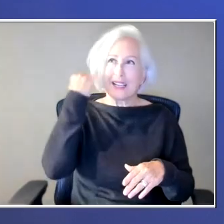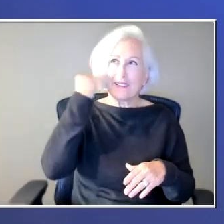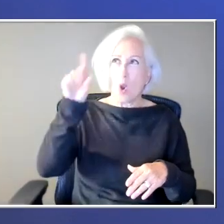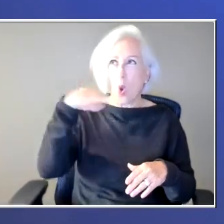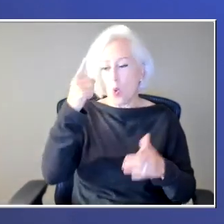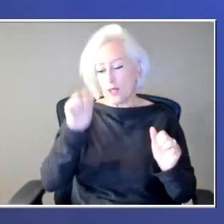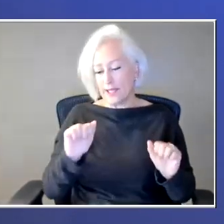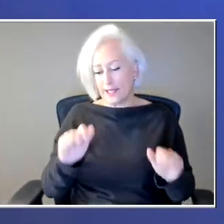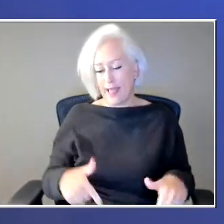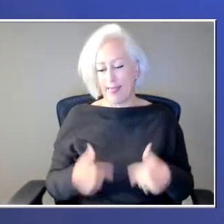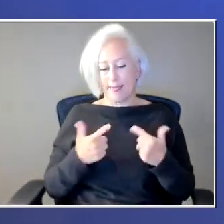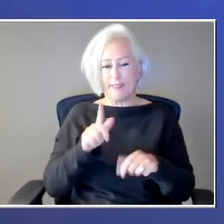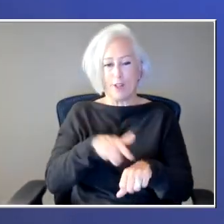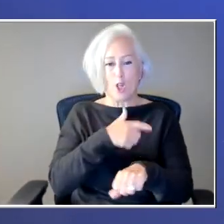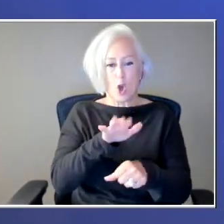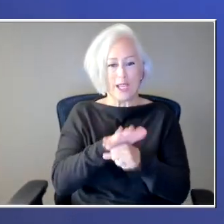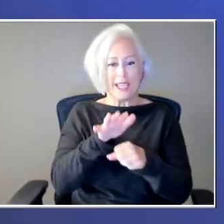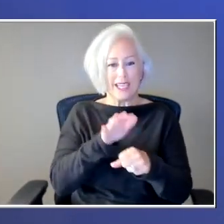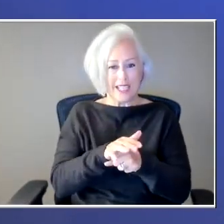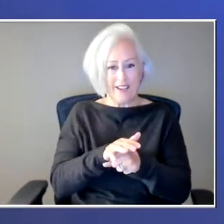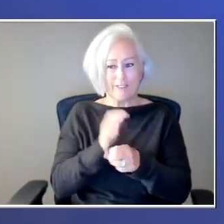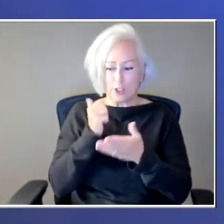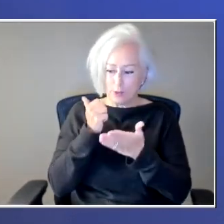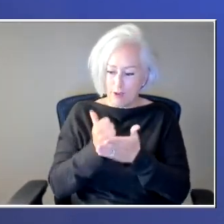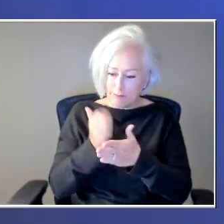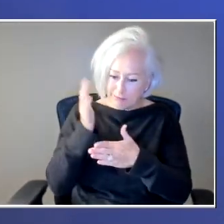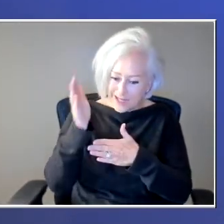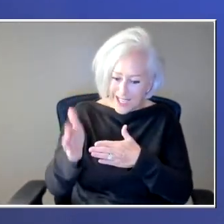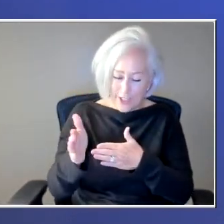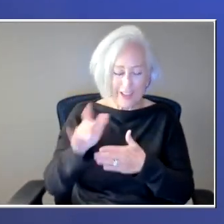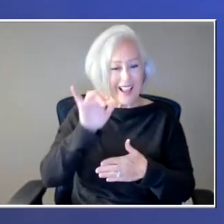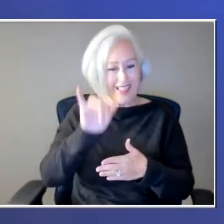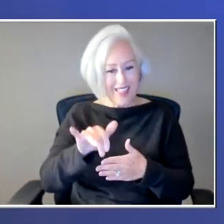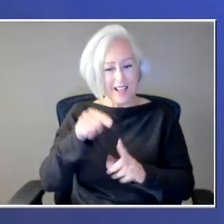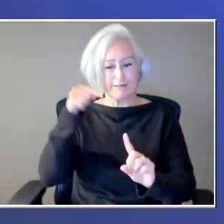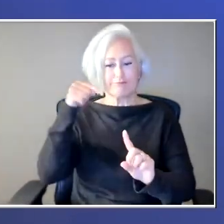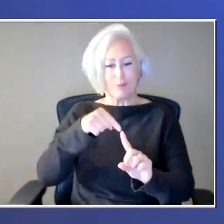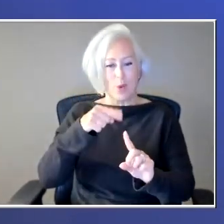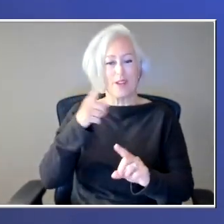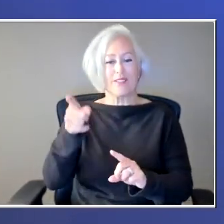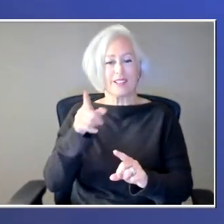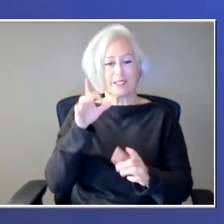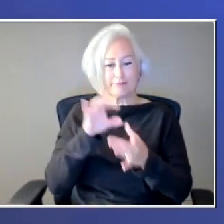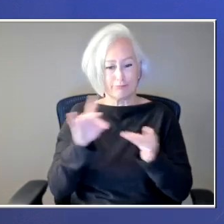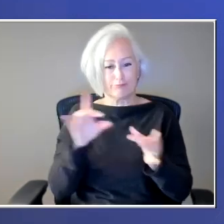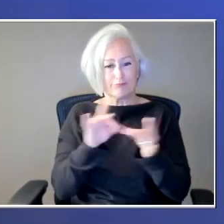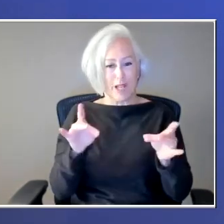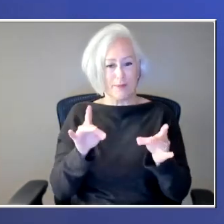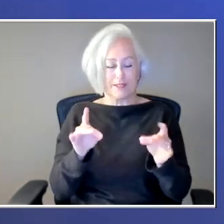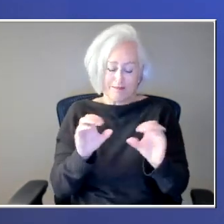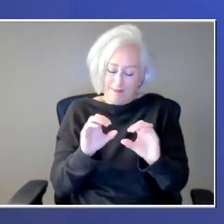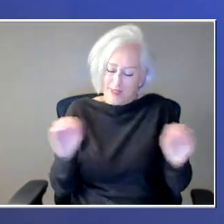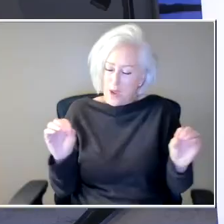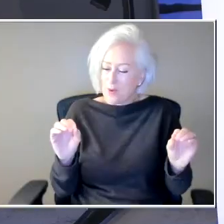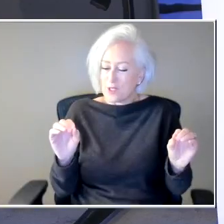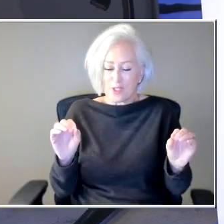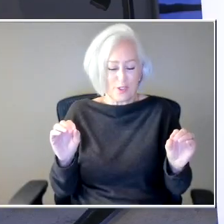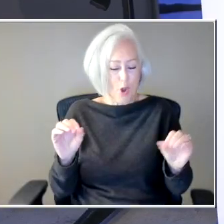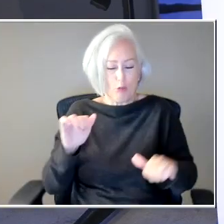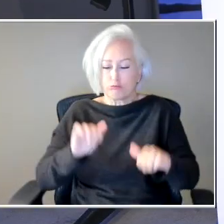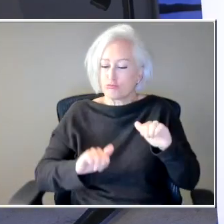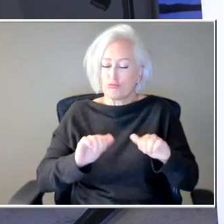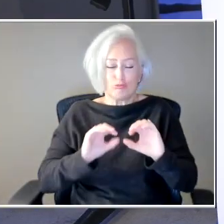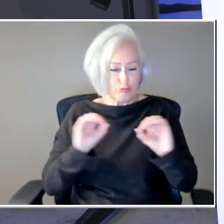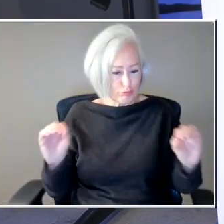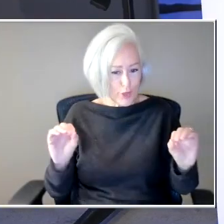is what he was talking about. Yeah. This is exactly what he was talking about. So there was no question, I had to do it. Thank you. Thank